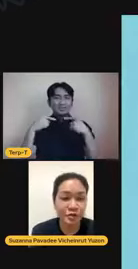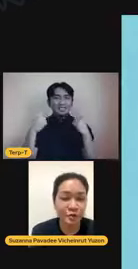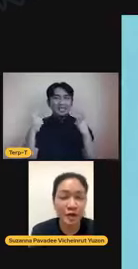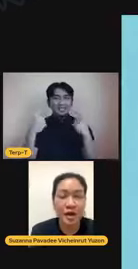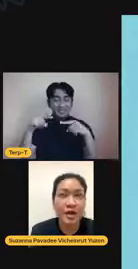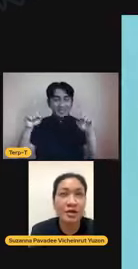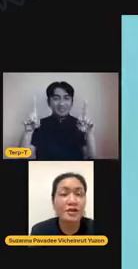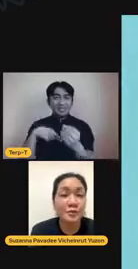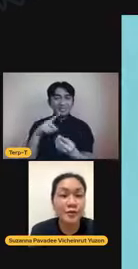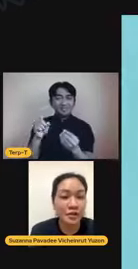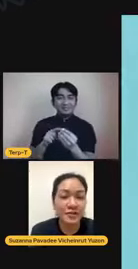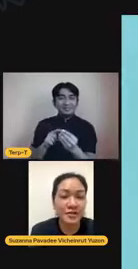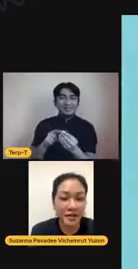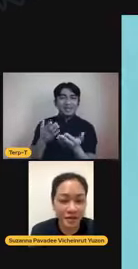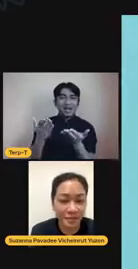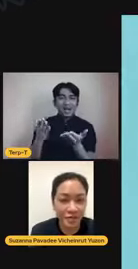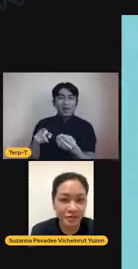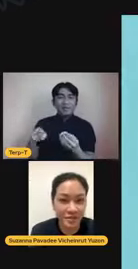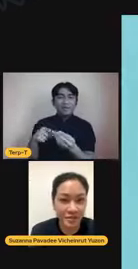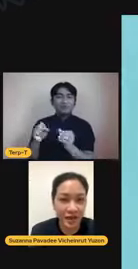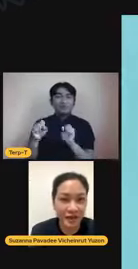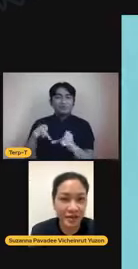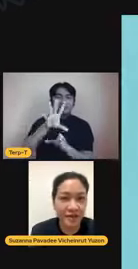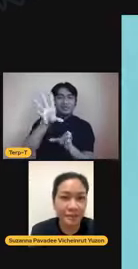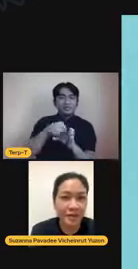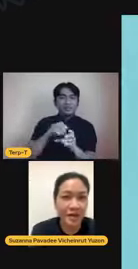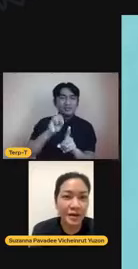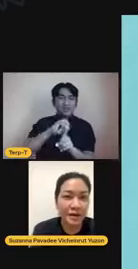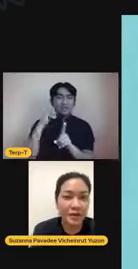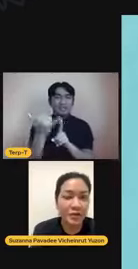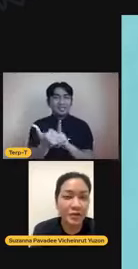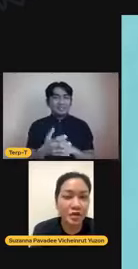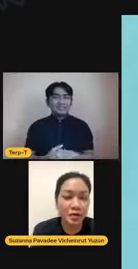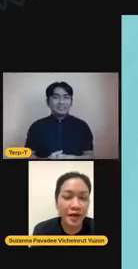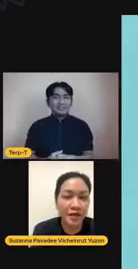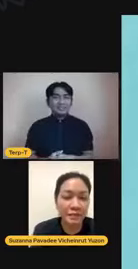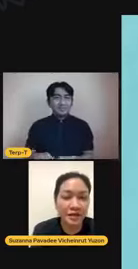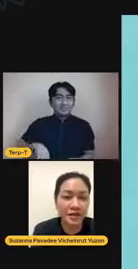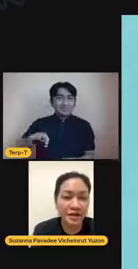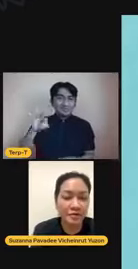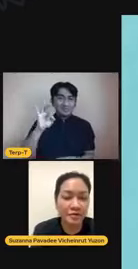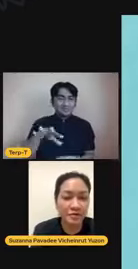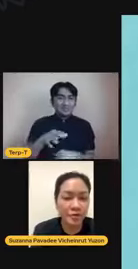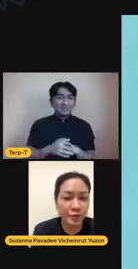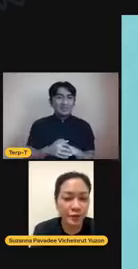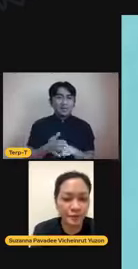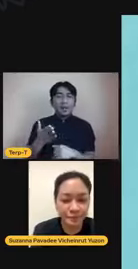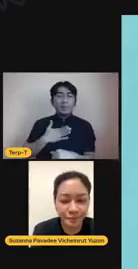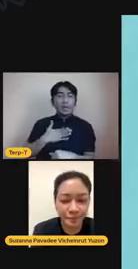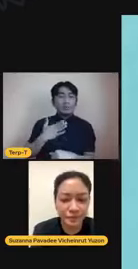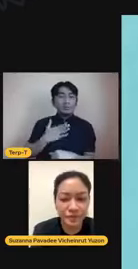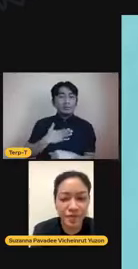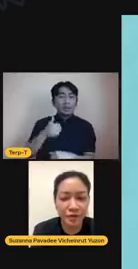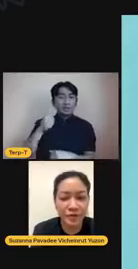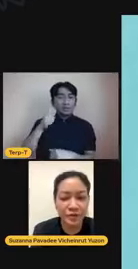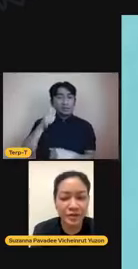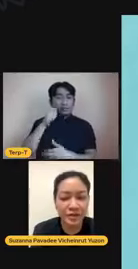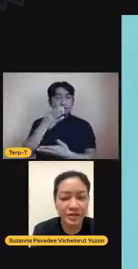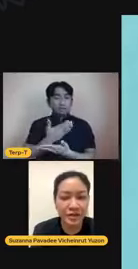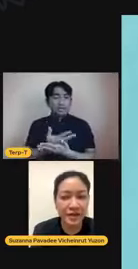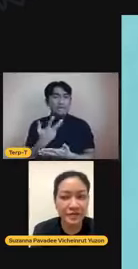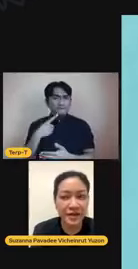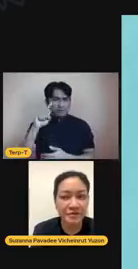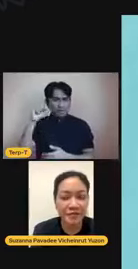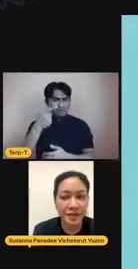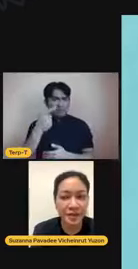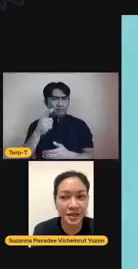their individual contributions that they can make for society. I think when Johanna, my daughter, was first born, we